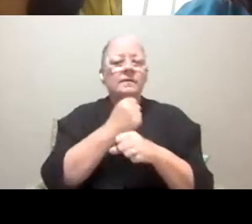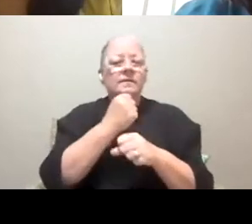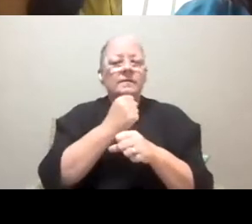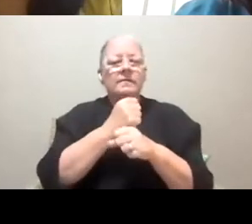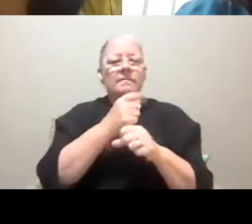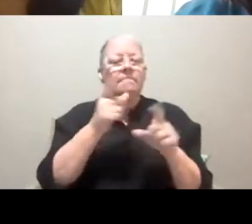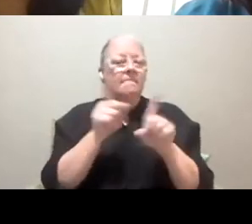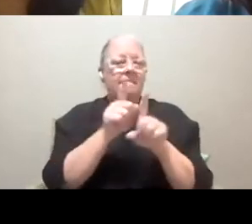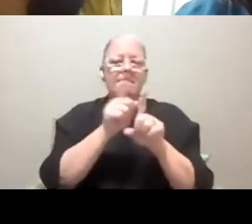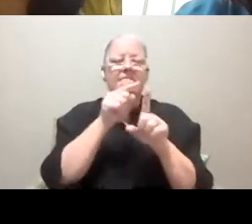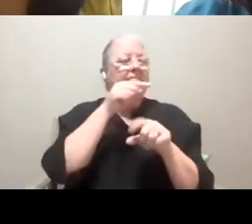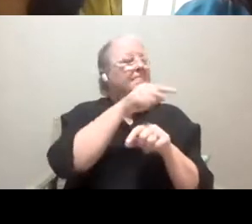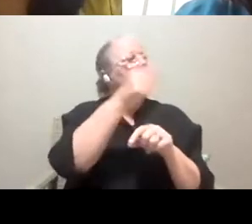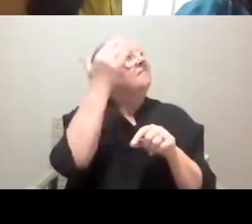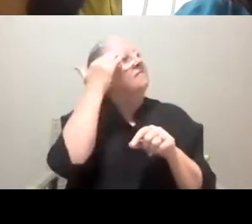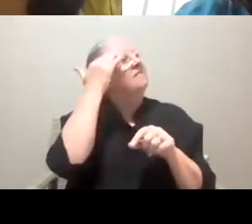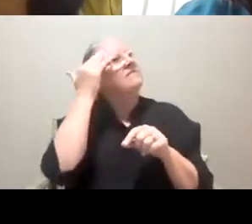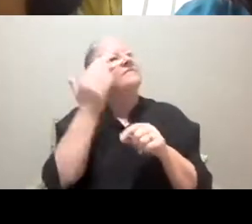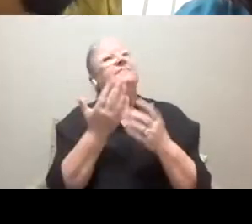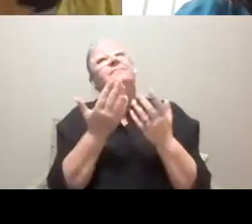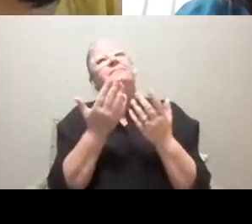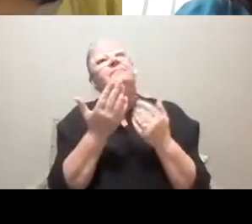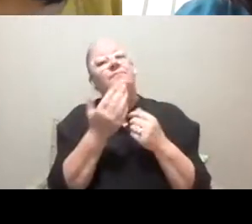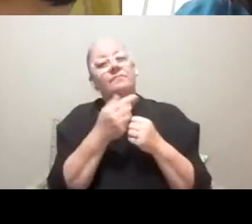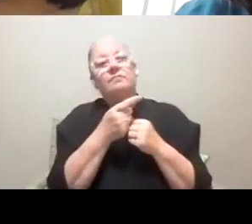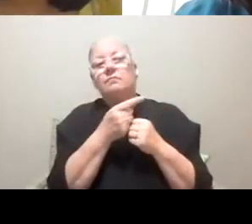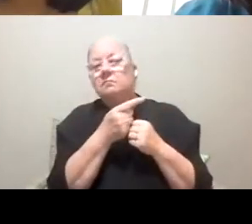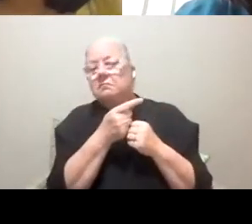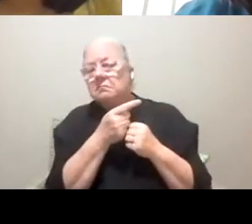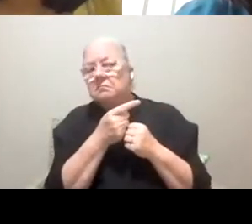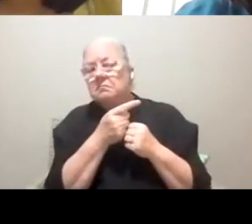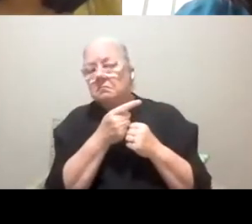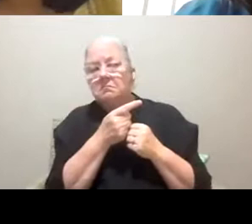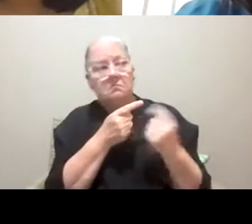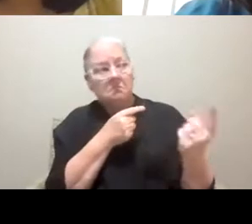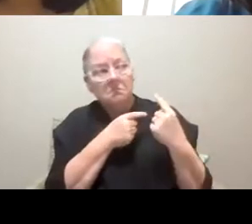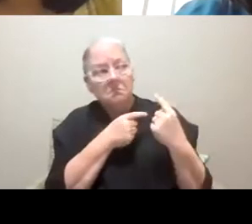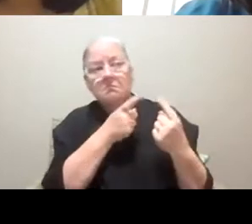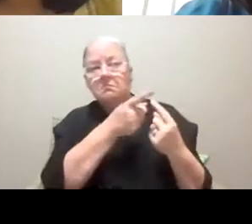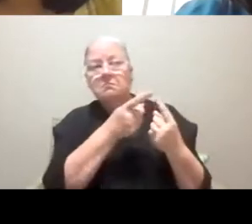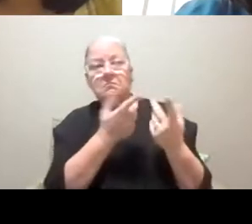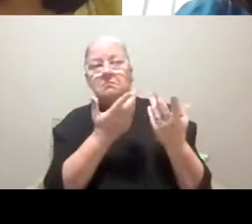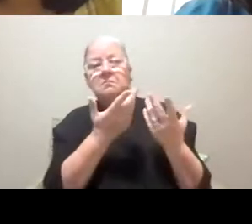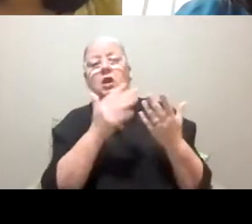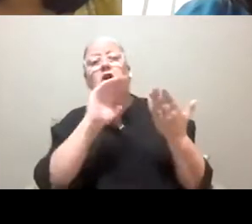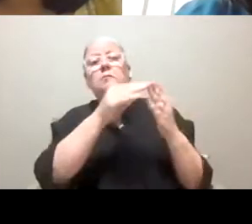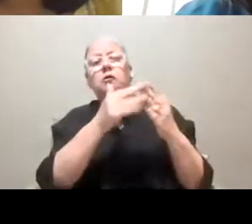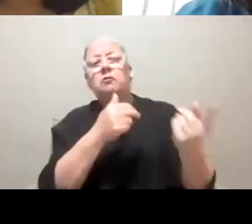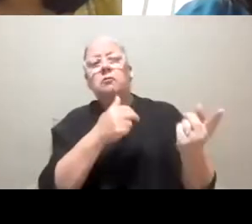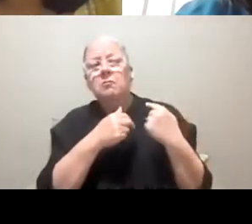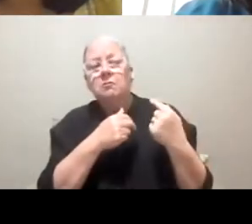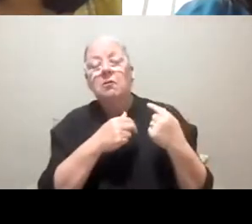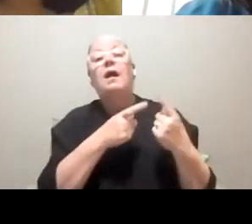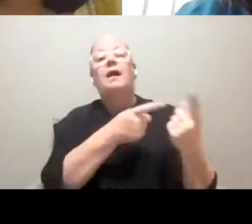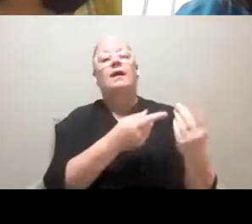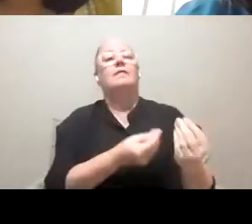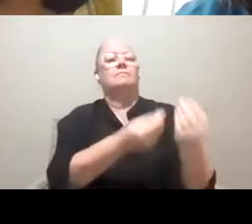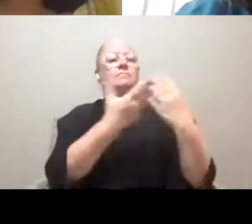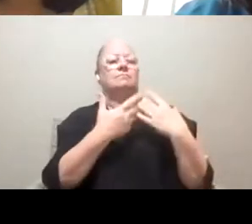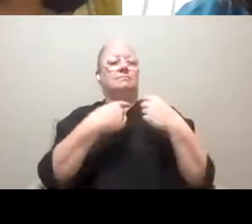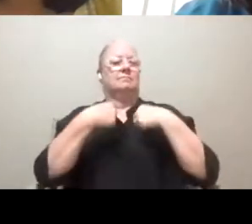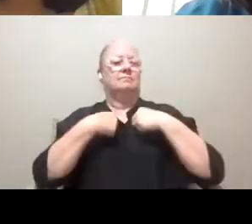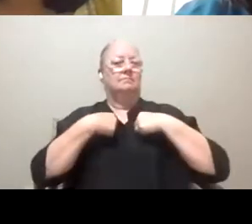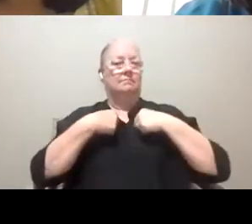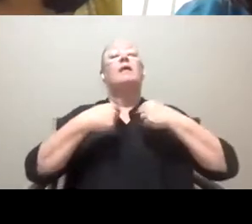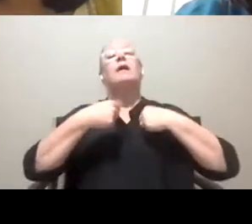they hear, when they receive those cases from the community, then they report to us so that we can do the follow-up.